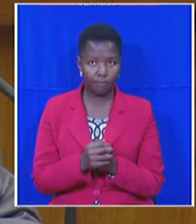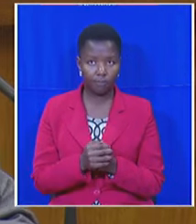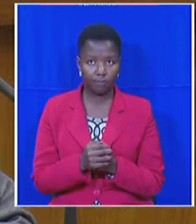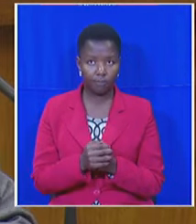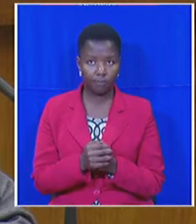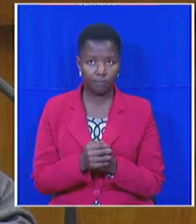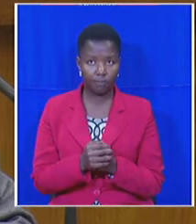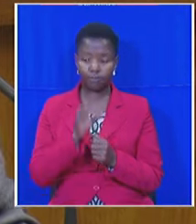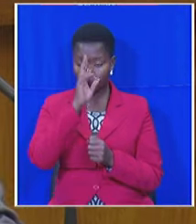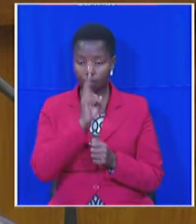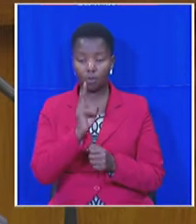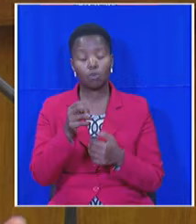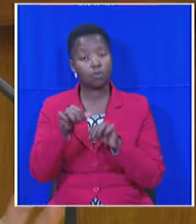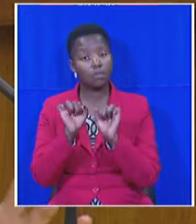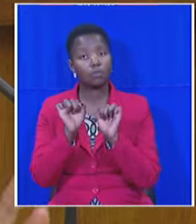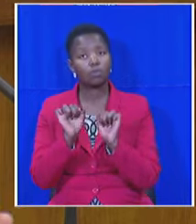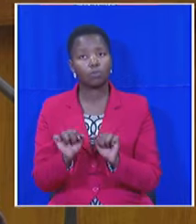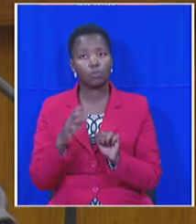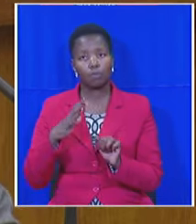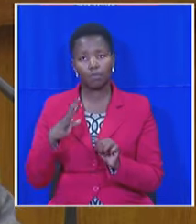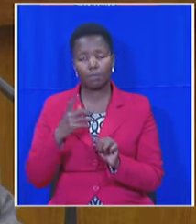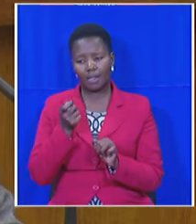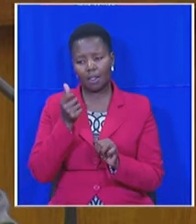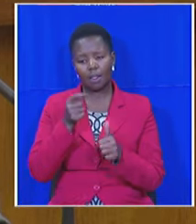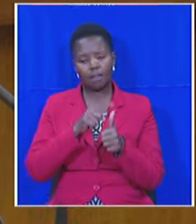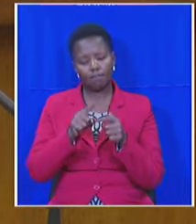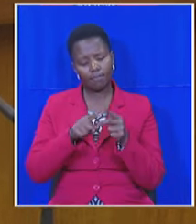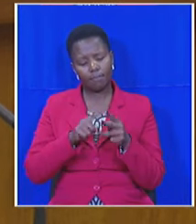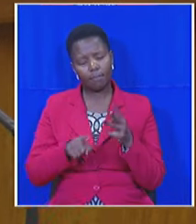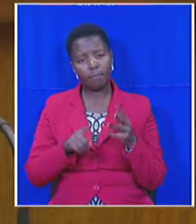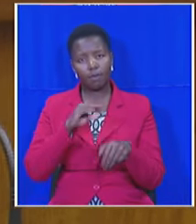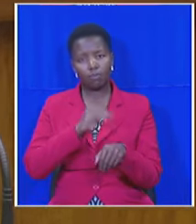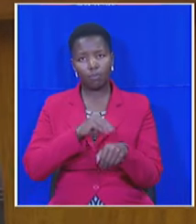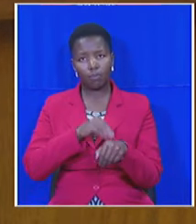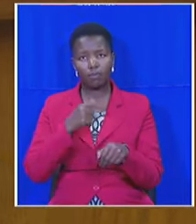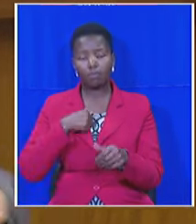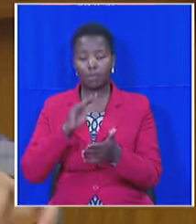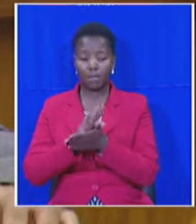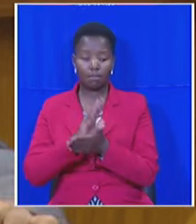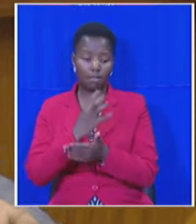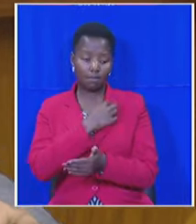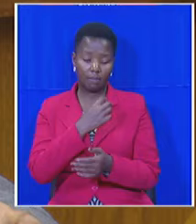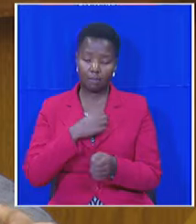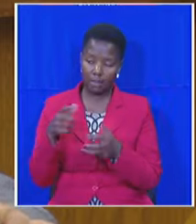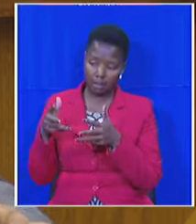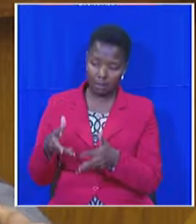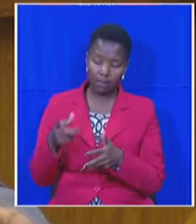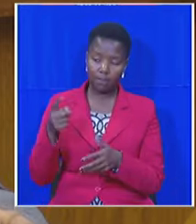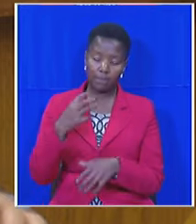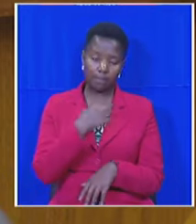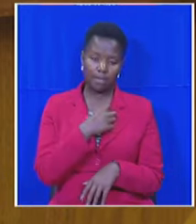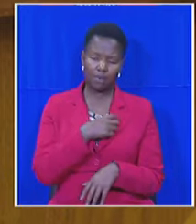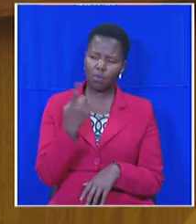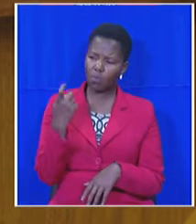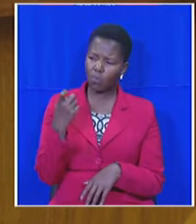Honourable Chairperson, we just have a few challenges, and I'm glad the Minister is here. Minister, one of the things that we found is